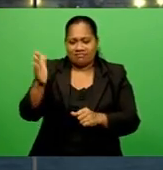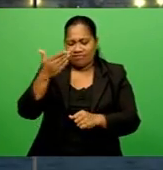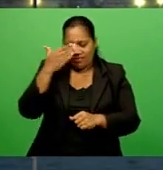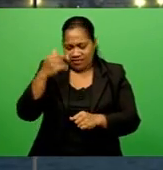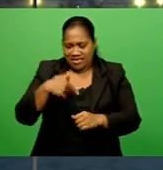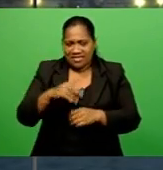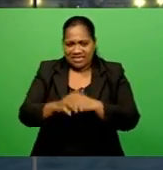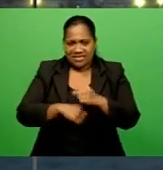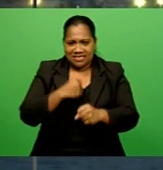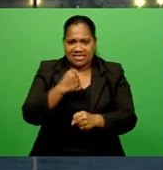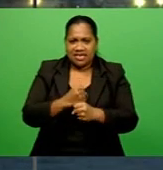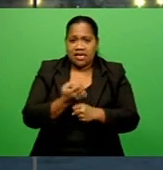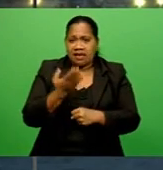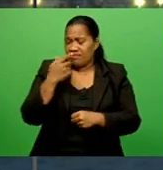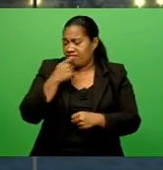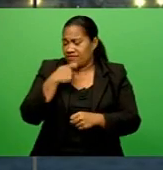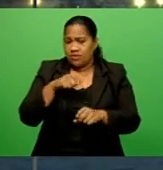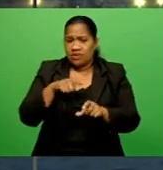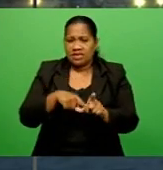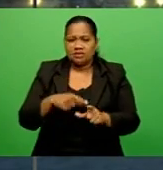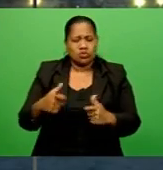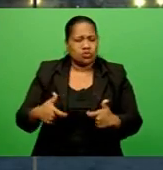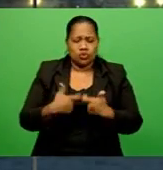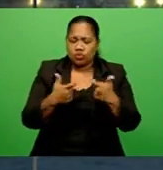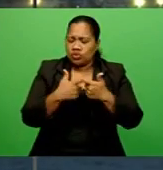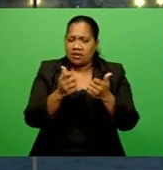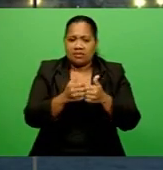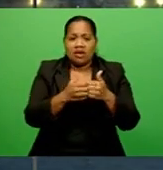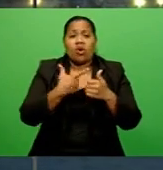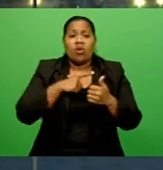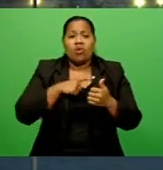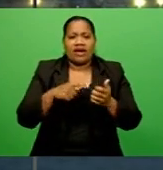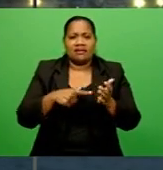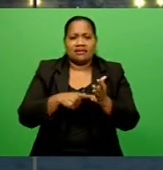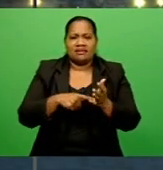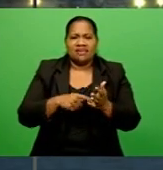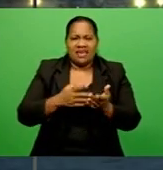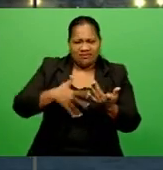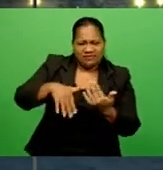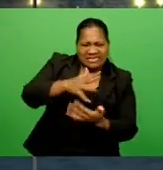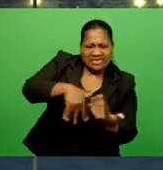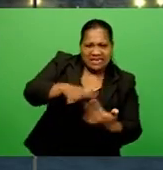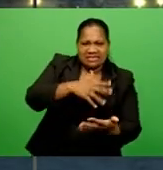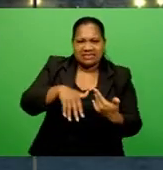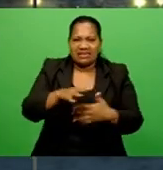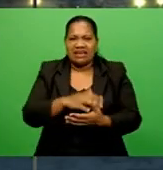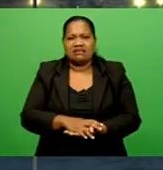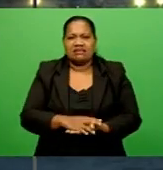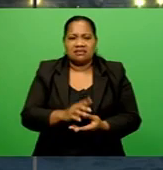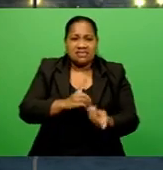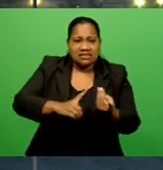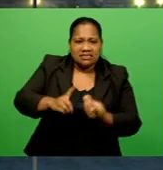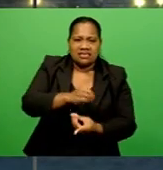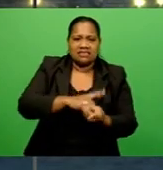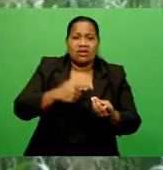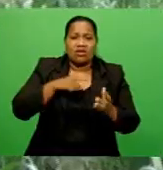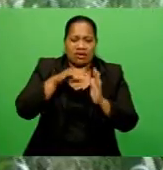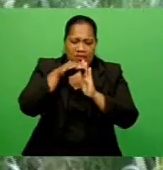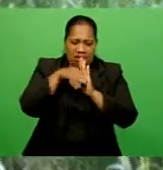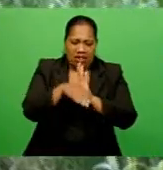have been challenging for many due to the impact of natural disasters as their cane production has declined. Dipesh Kumar